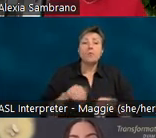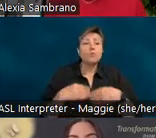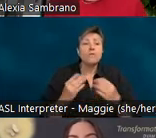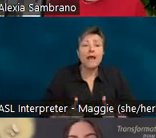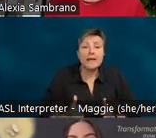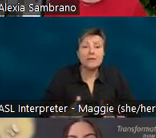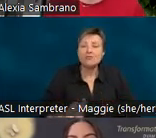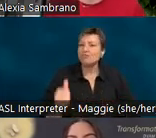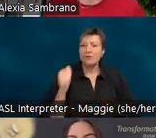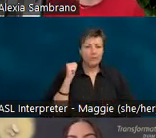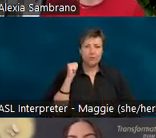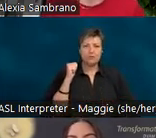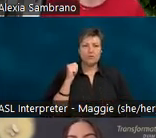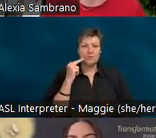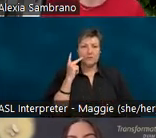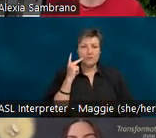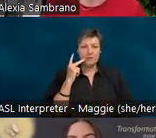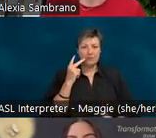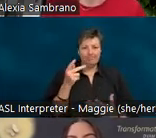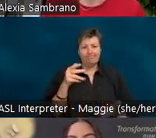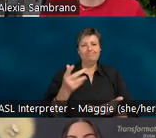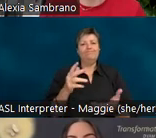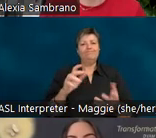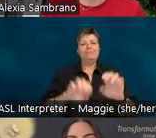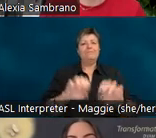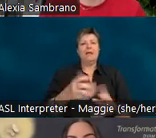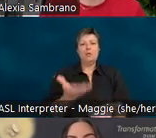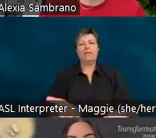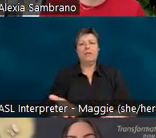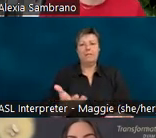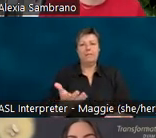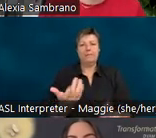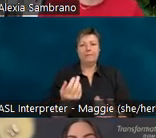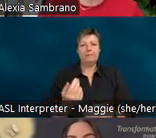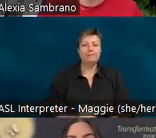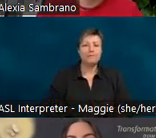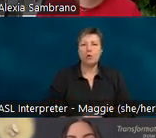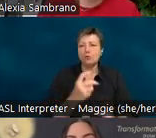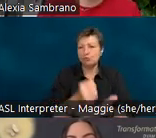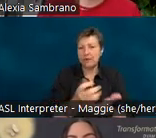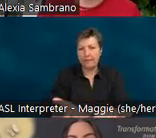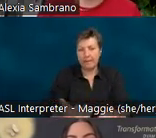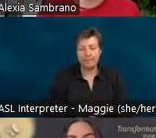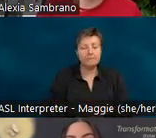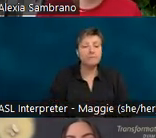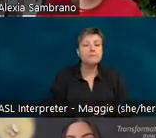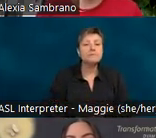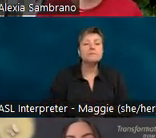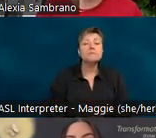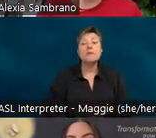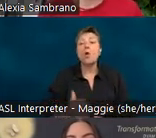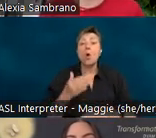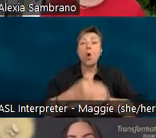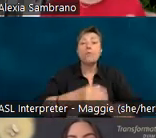perceived gender identity. And then we also have over-policing in the criminal